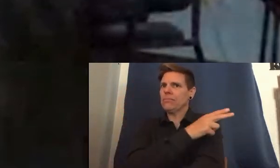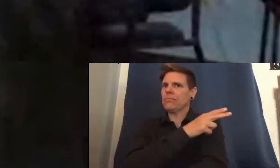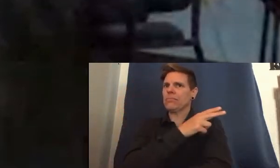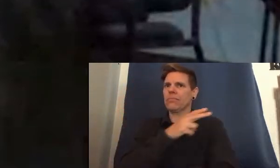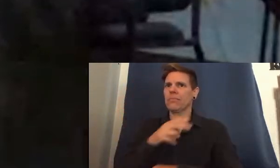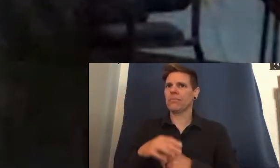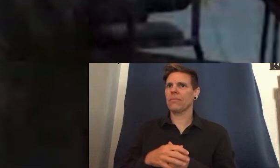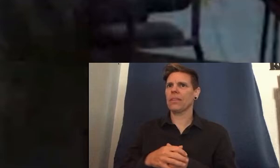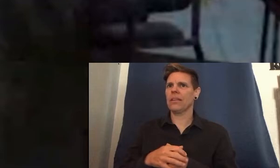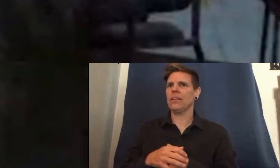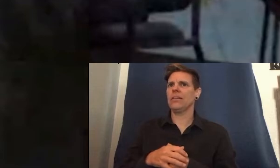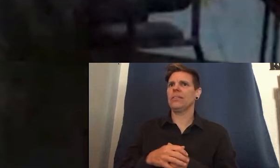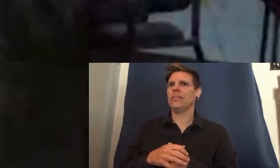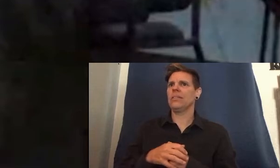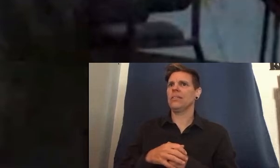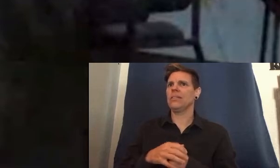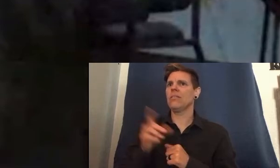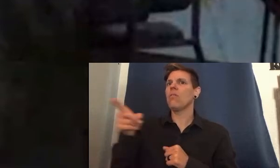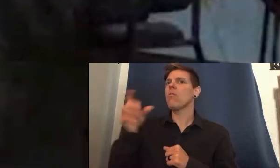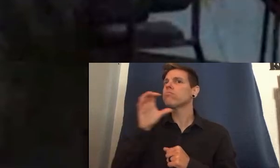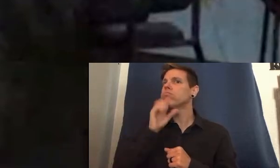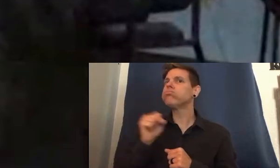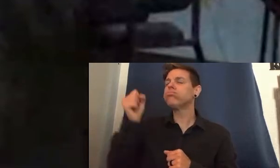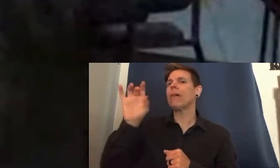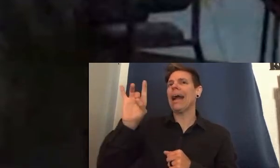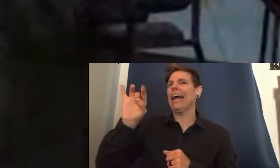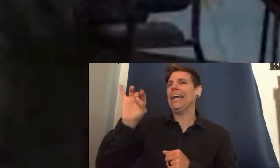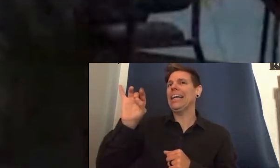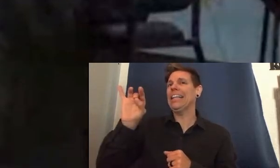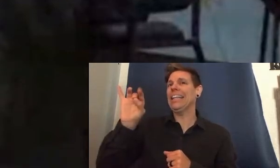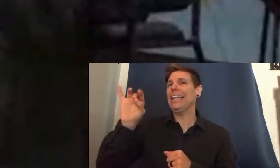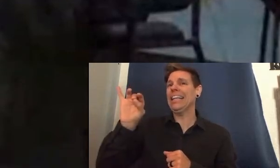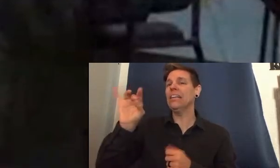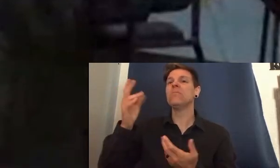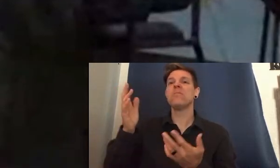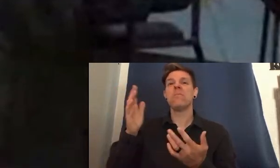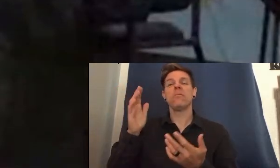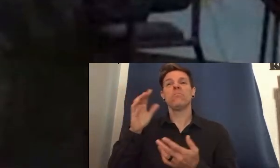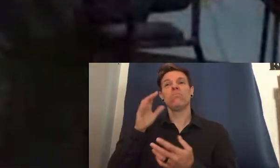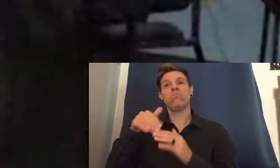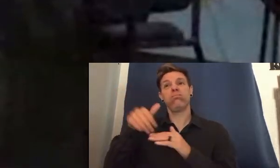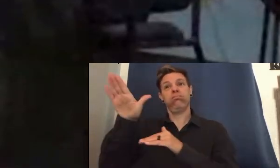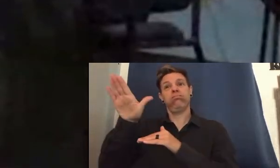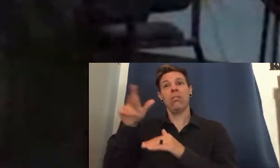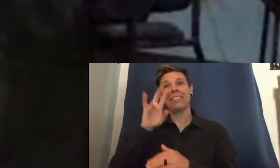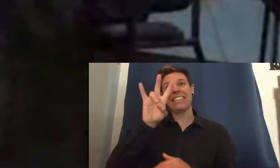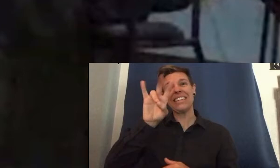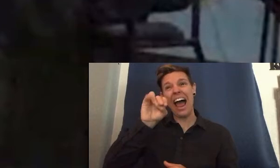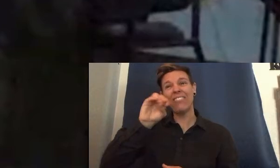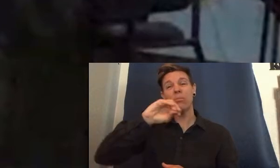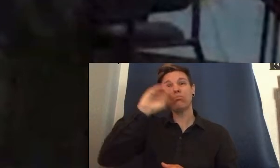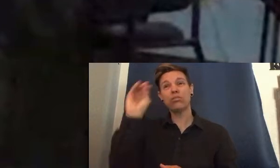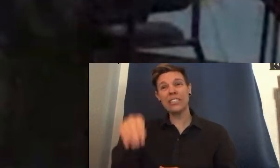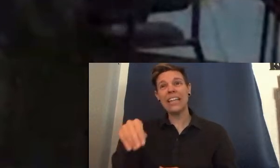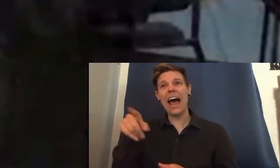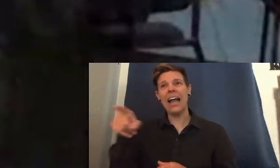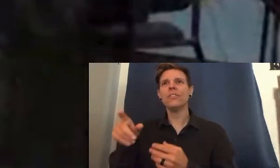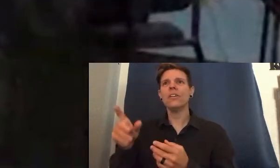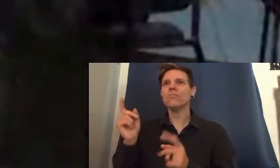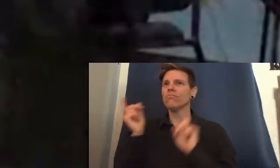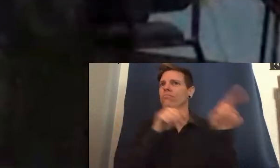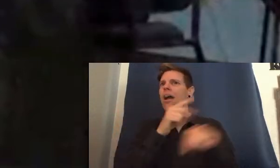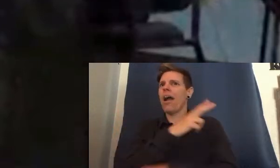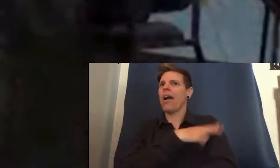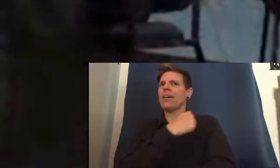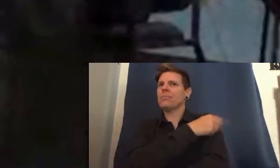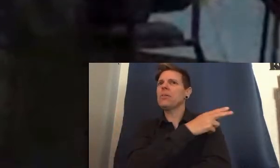80 years old, or 70% of admissions meet those two? Dr. Johnson may be able to speak to this a little bit better, but the